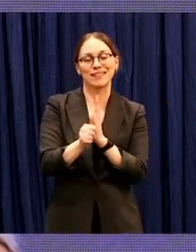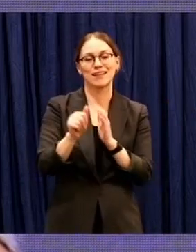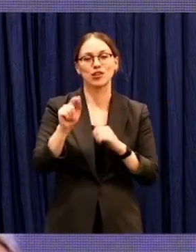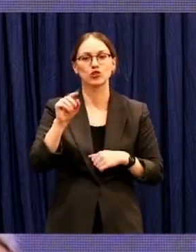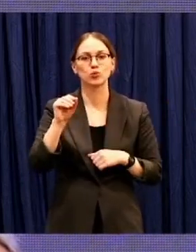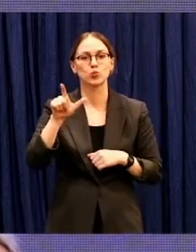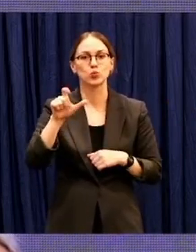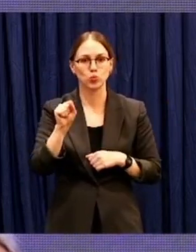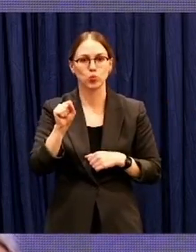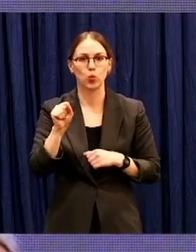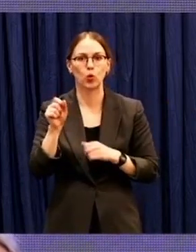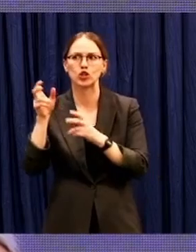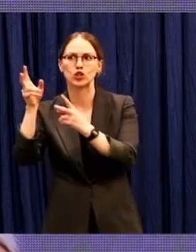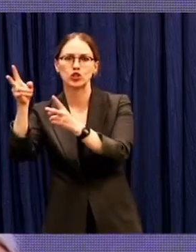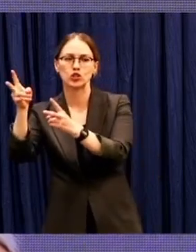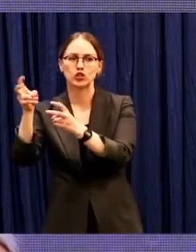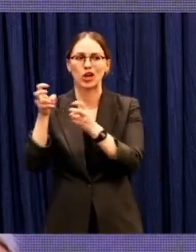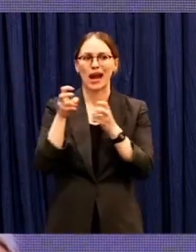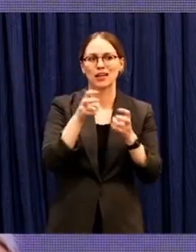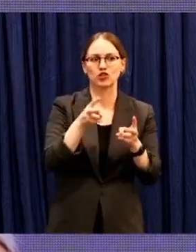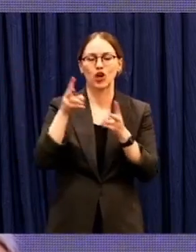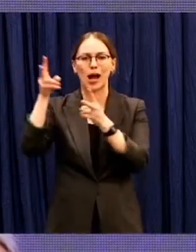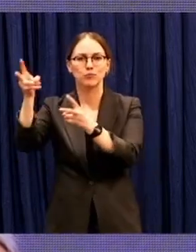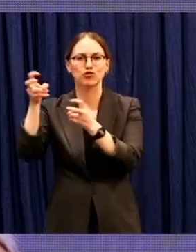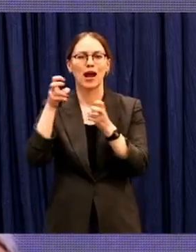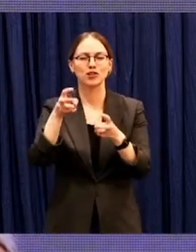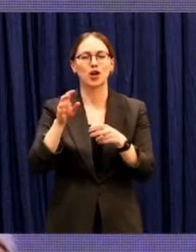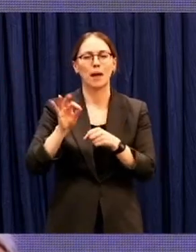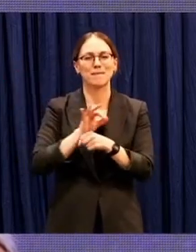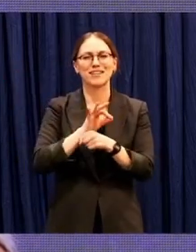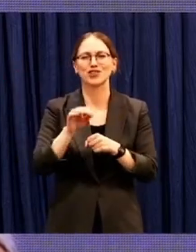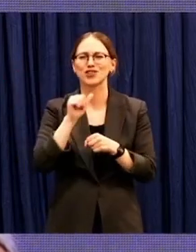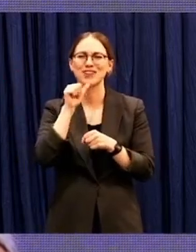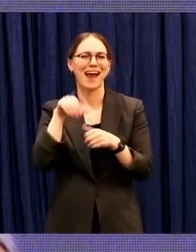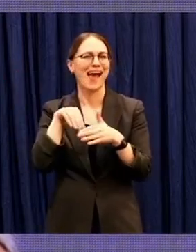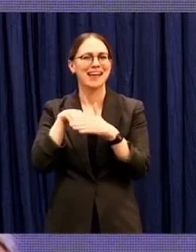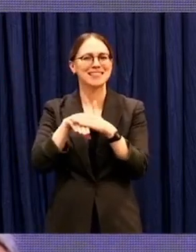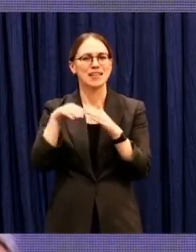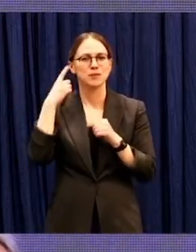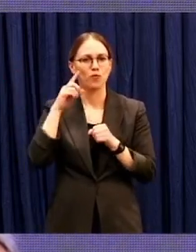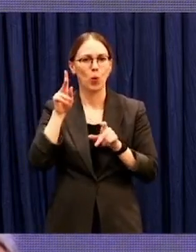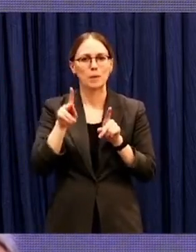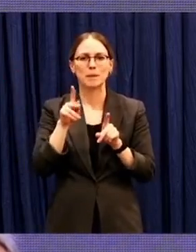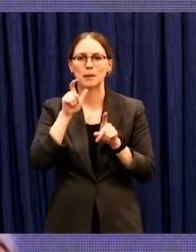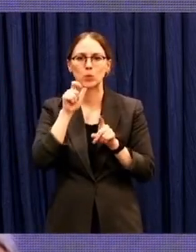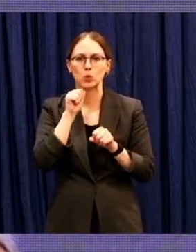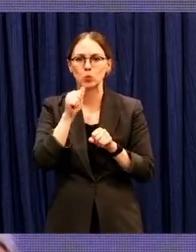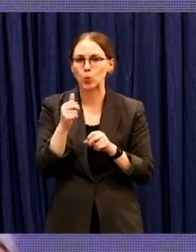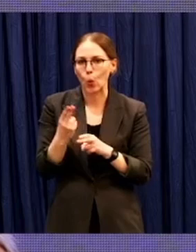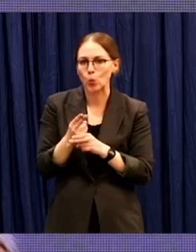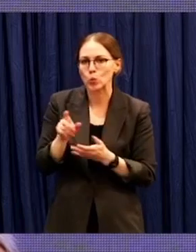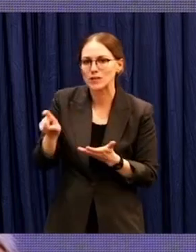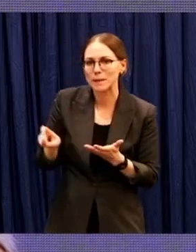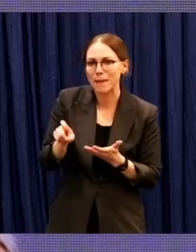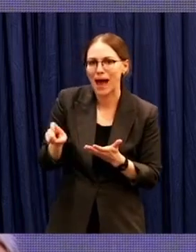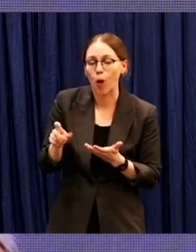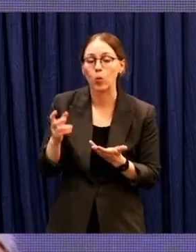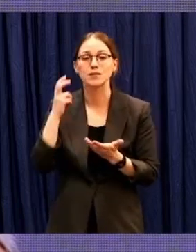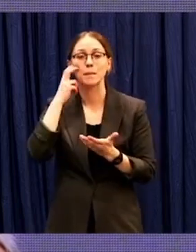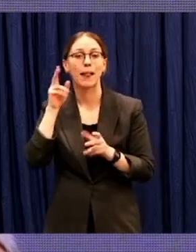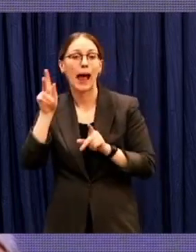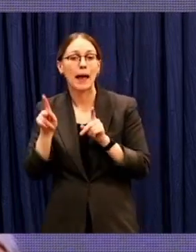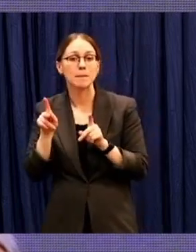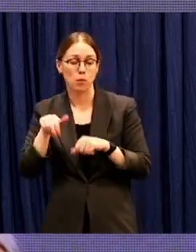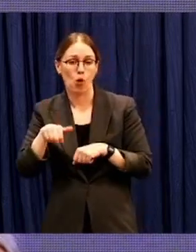drop interfaces being inaccessible for all of the non-mouse users in our community, so whether that's blind people or folks with physical